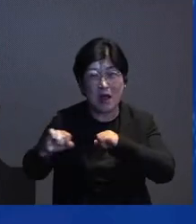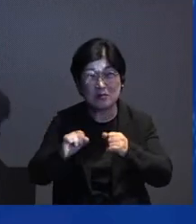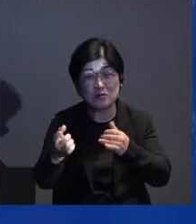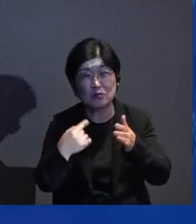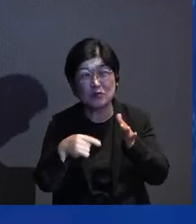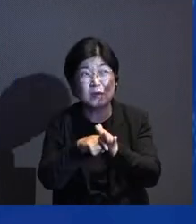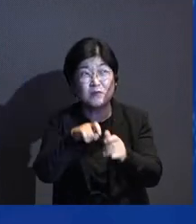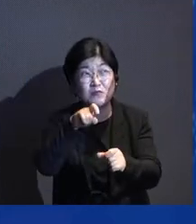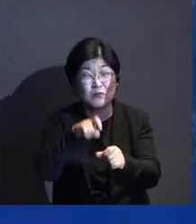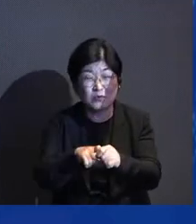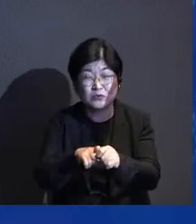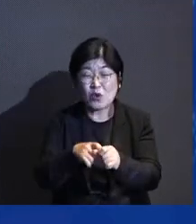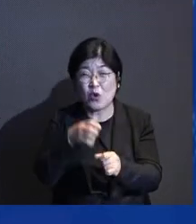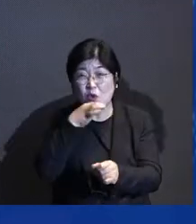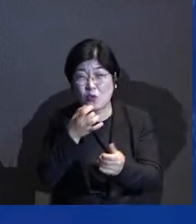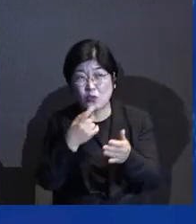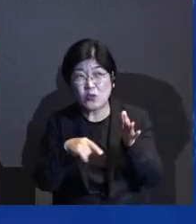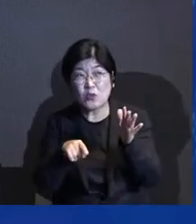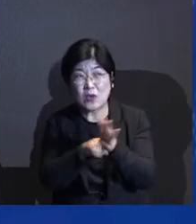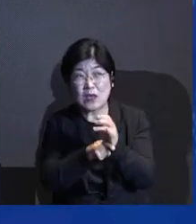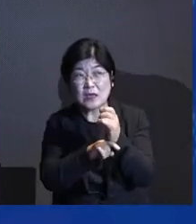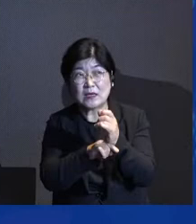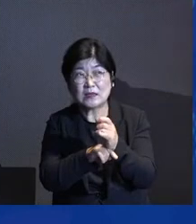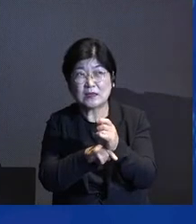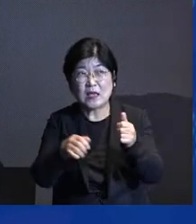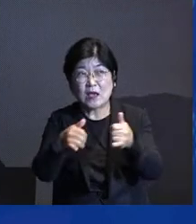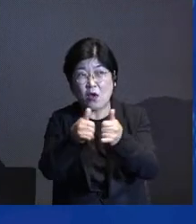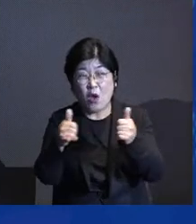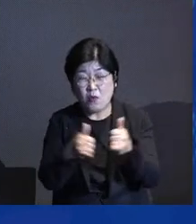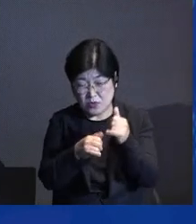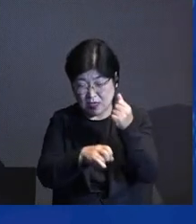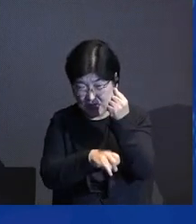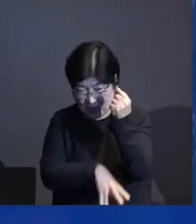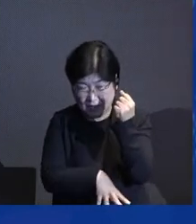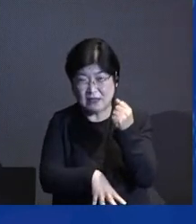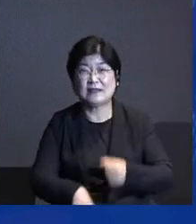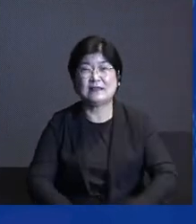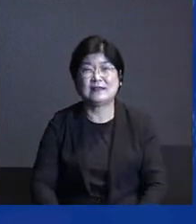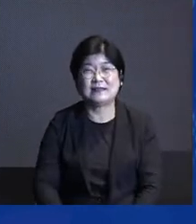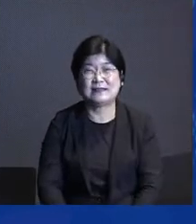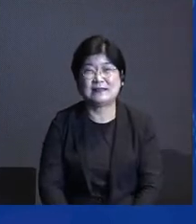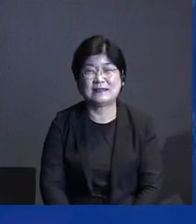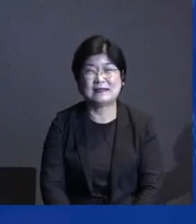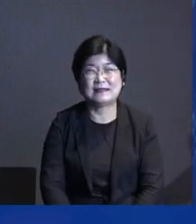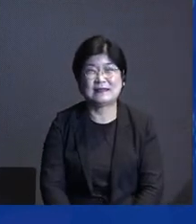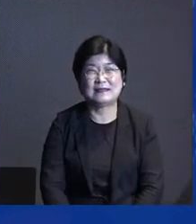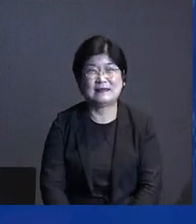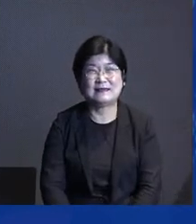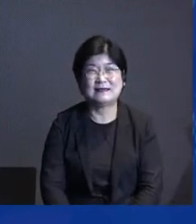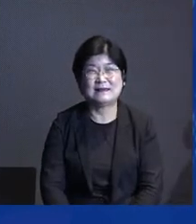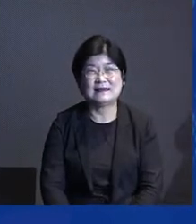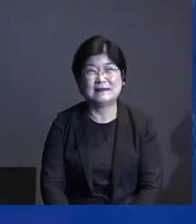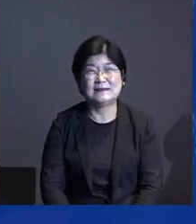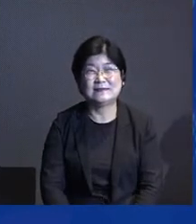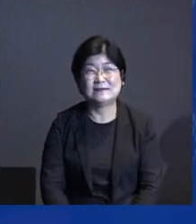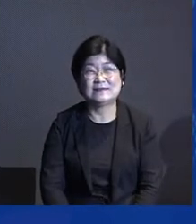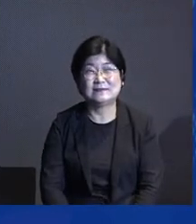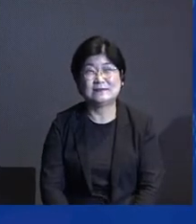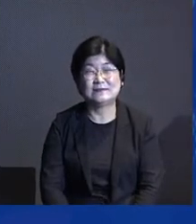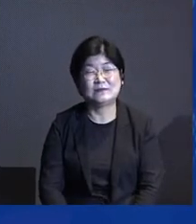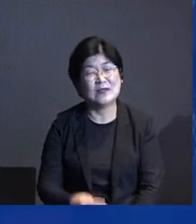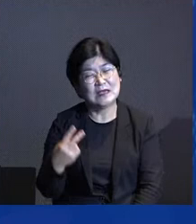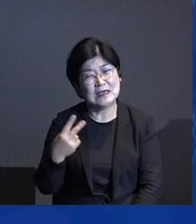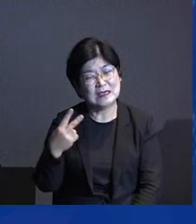model initiated by HelpAge. And this organization has been a local partner since 2006.